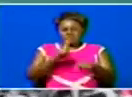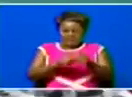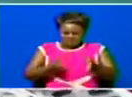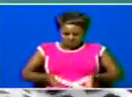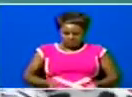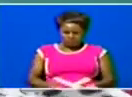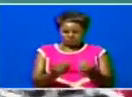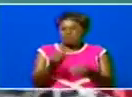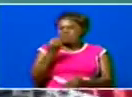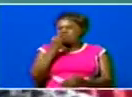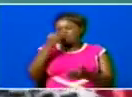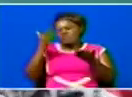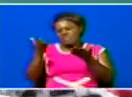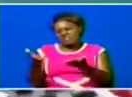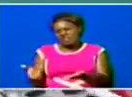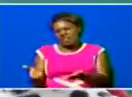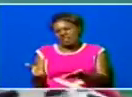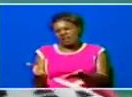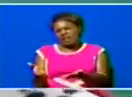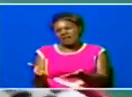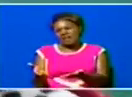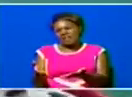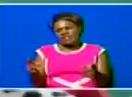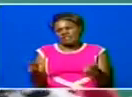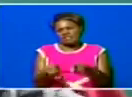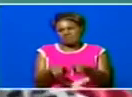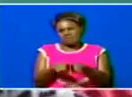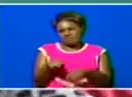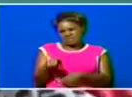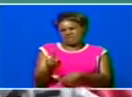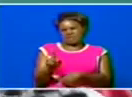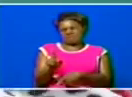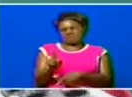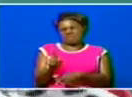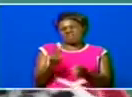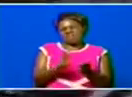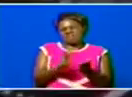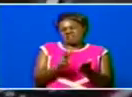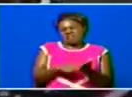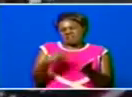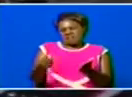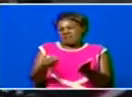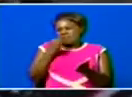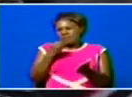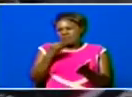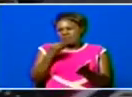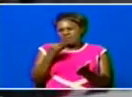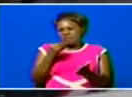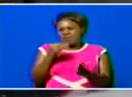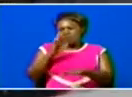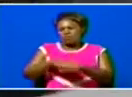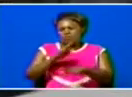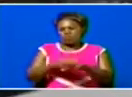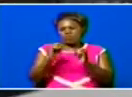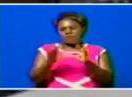Ukishajifungua chakula iko, hata niwe mwenye unashindwa na kula. But all is not well for